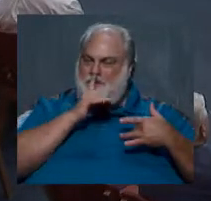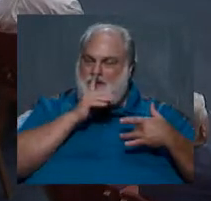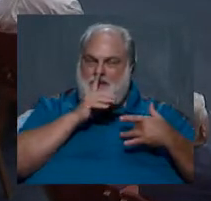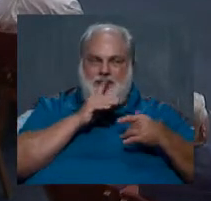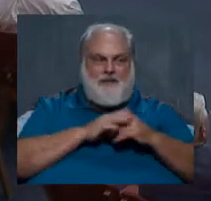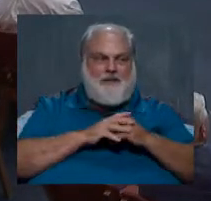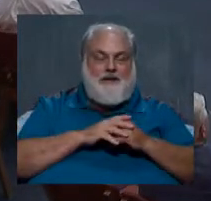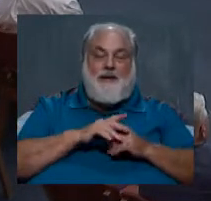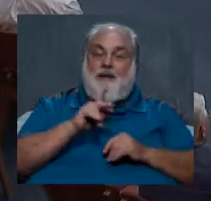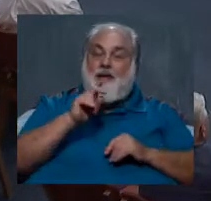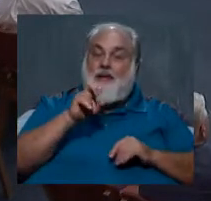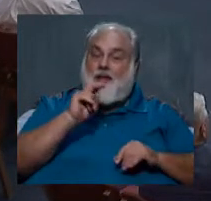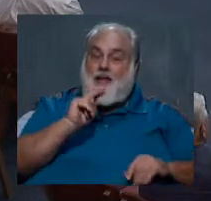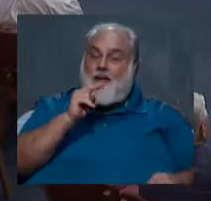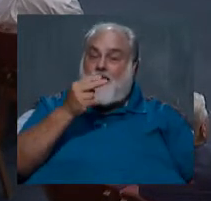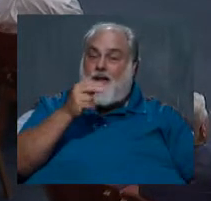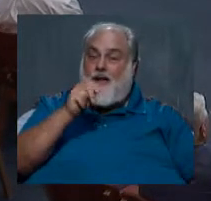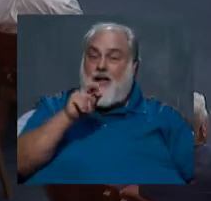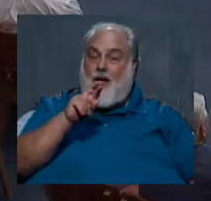Ken Harrison?